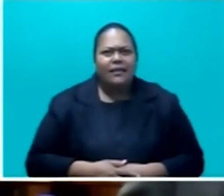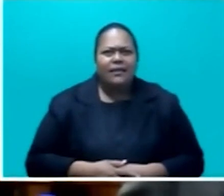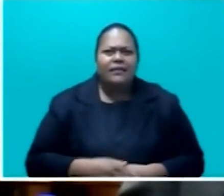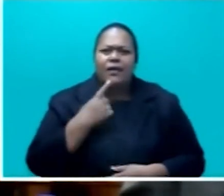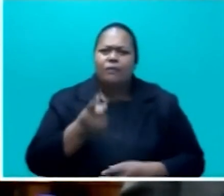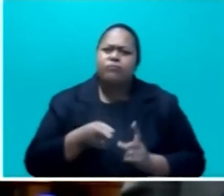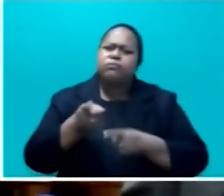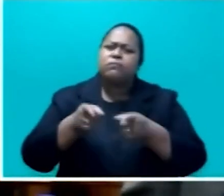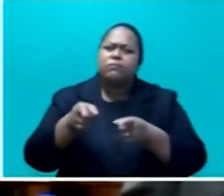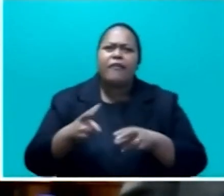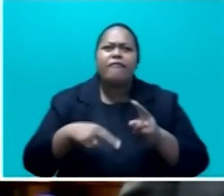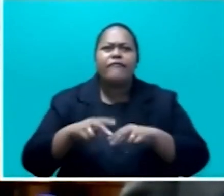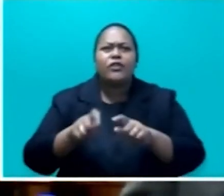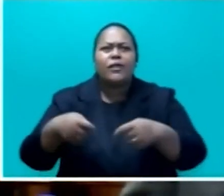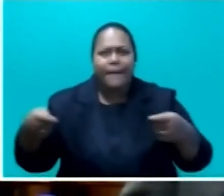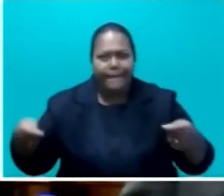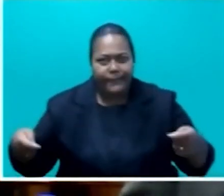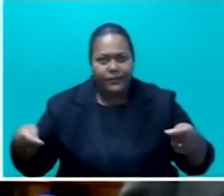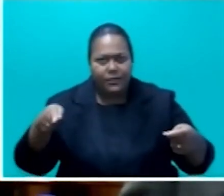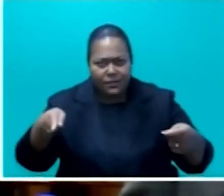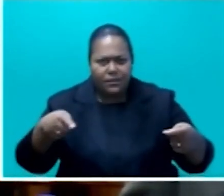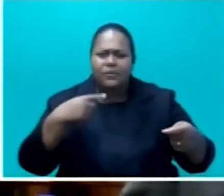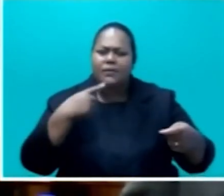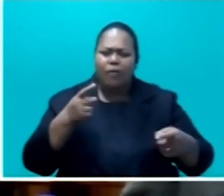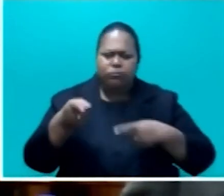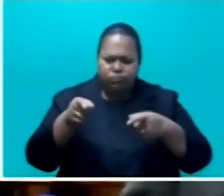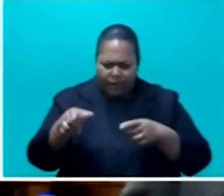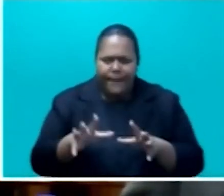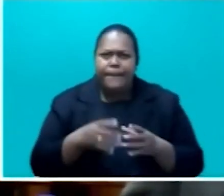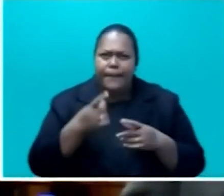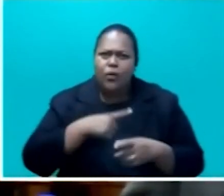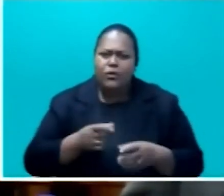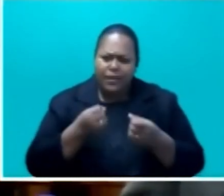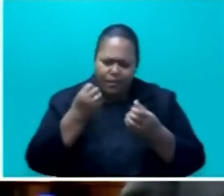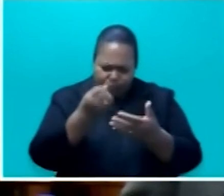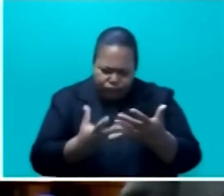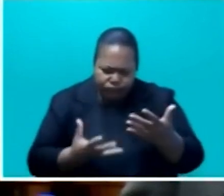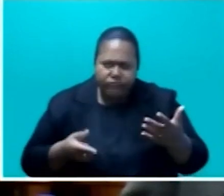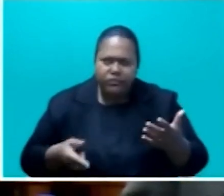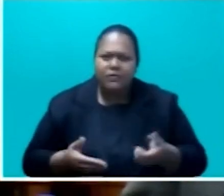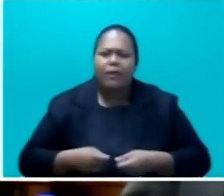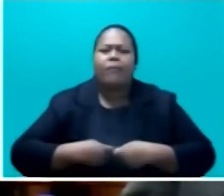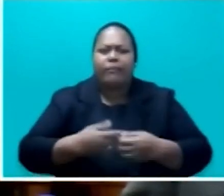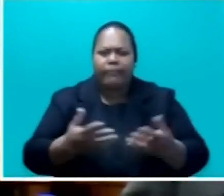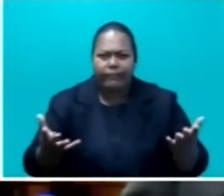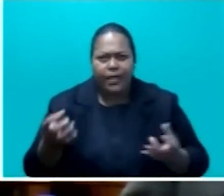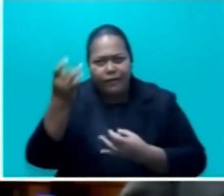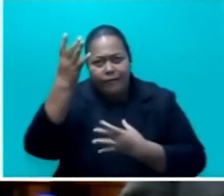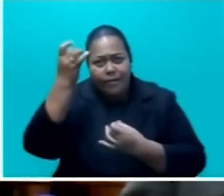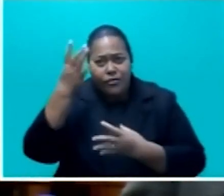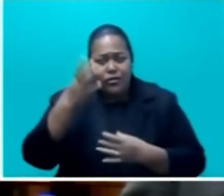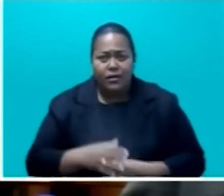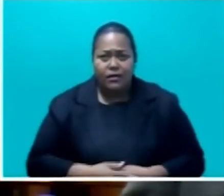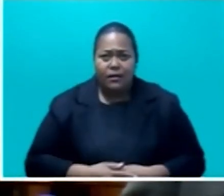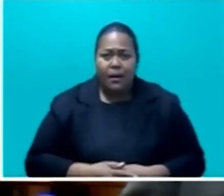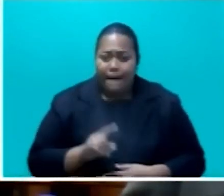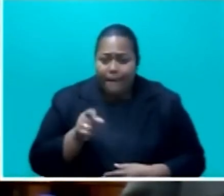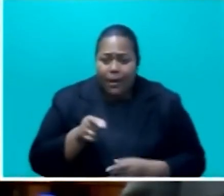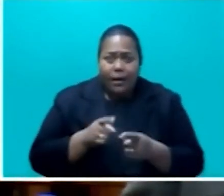Act of 2018, and the Crimes Act of 2009, amongst others. In fact, Mr. Speaker, sir,